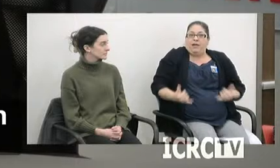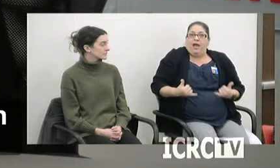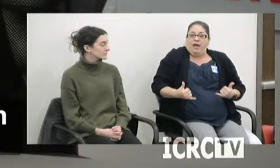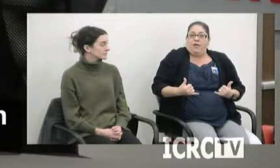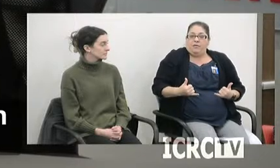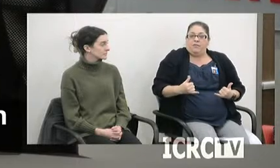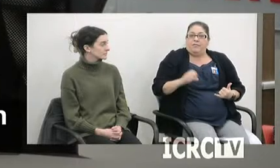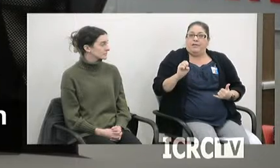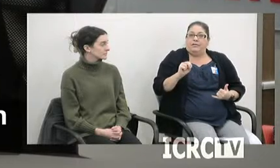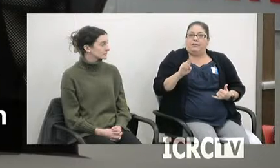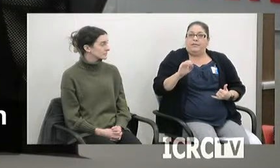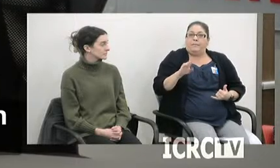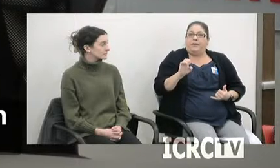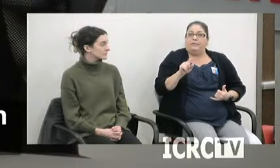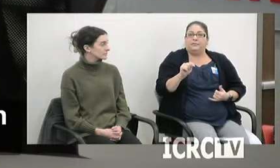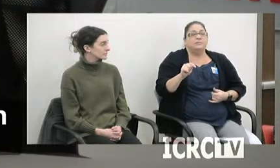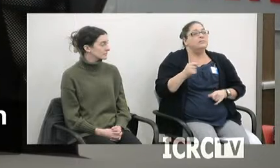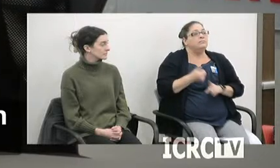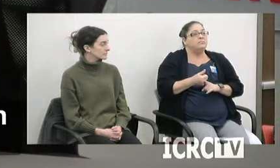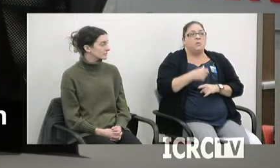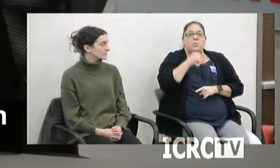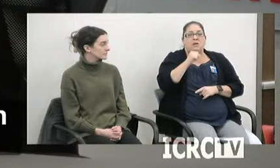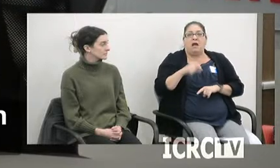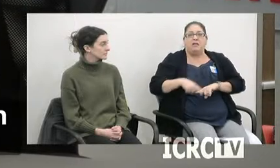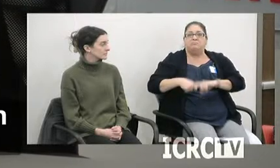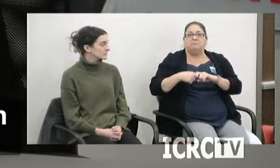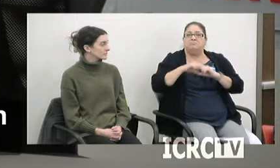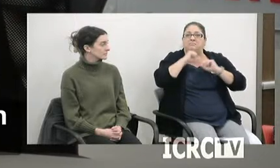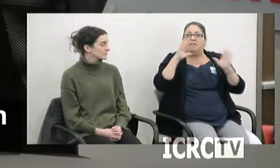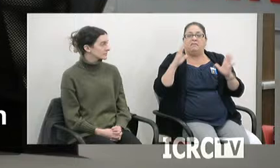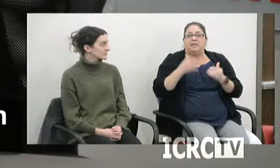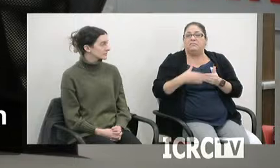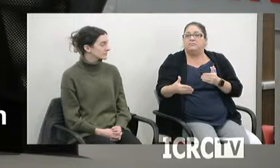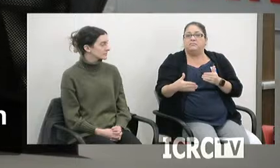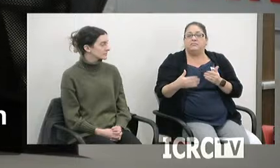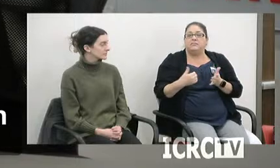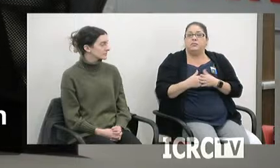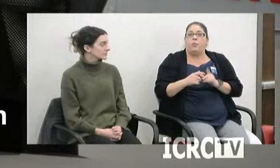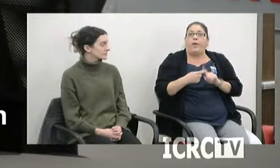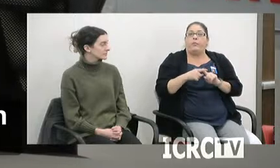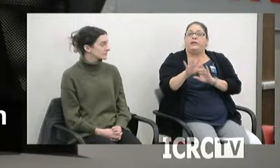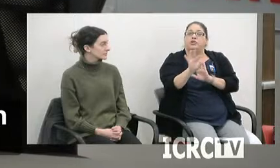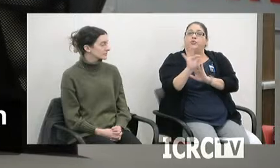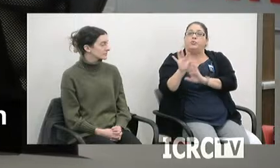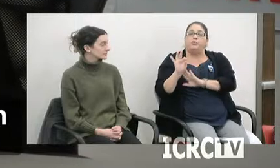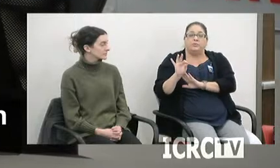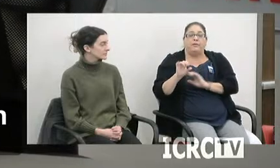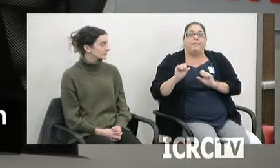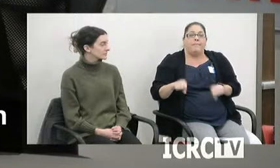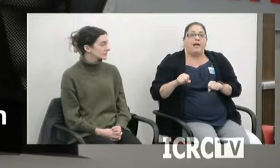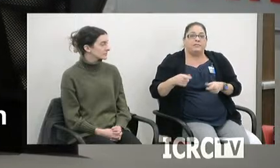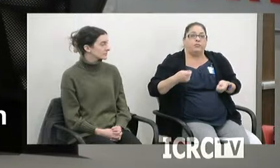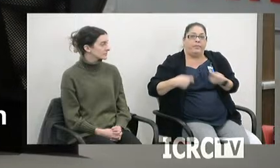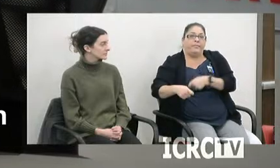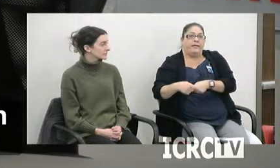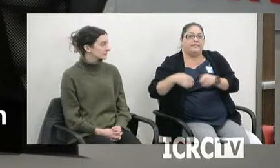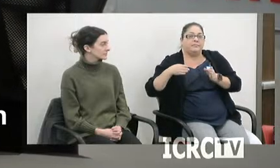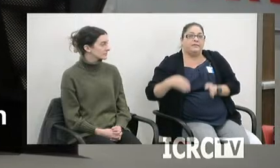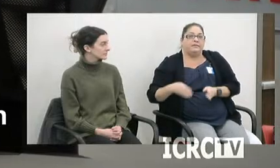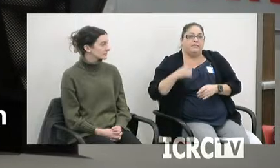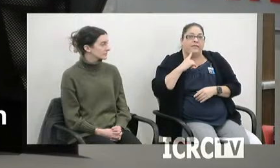it will not halt, deter any activity in choosing a possible replacement for